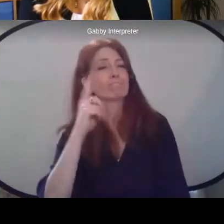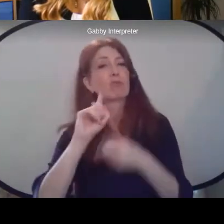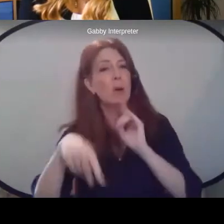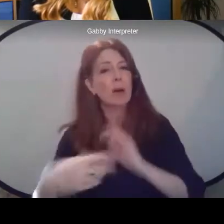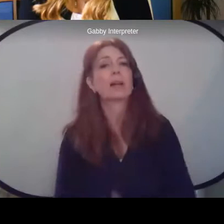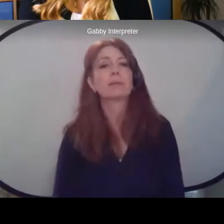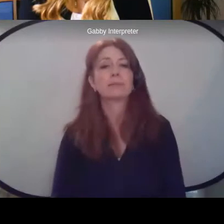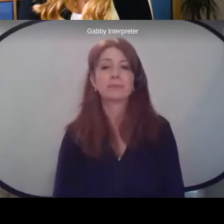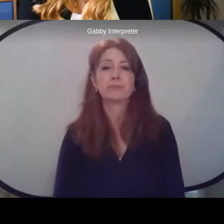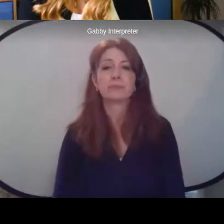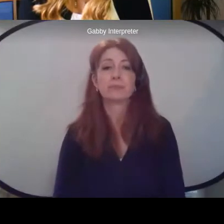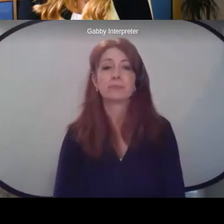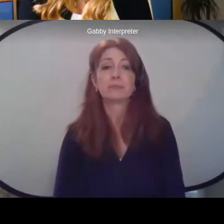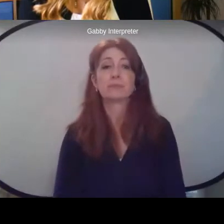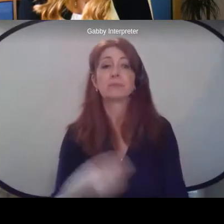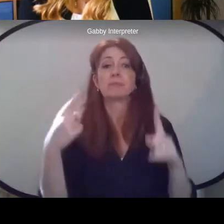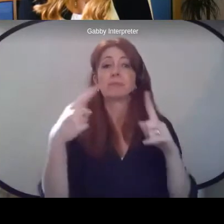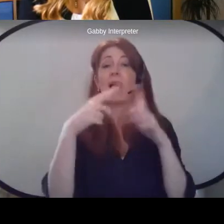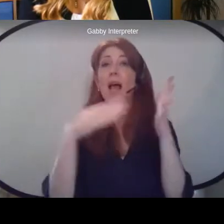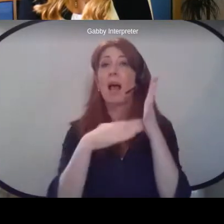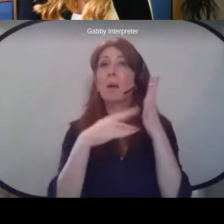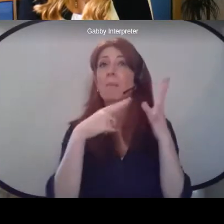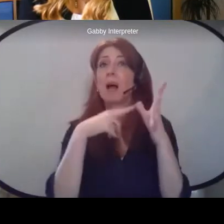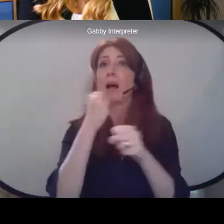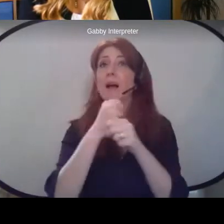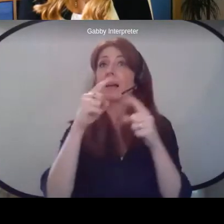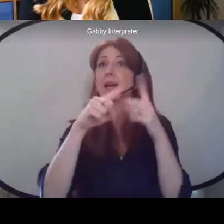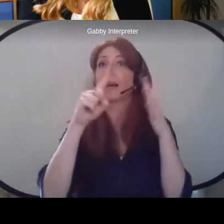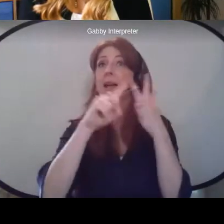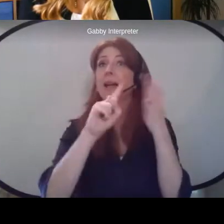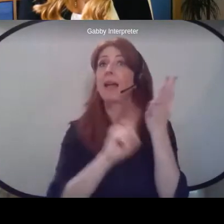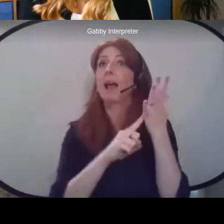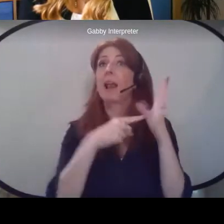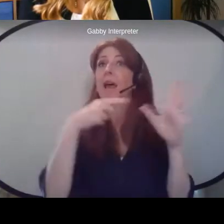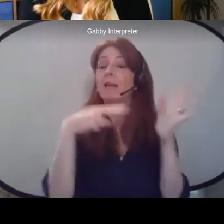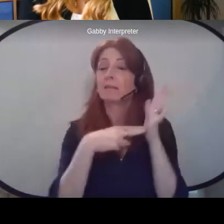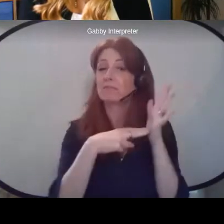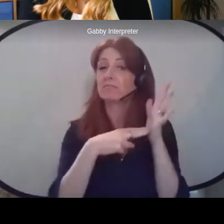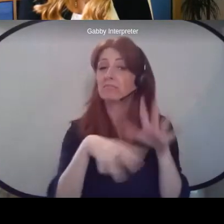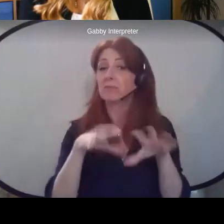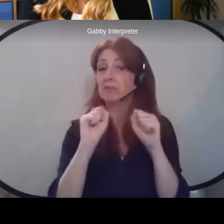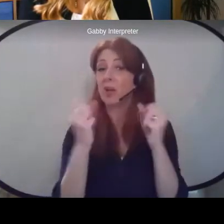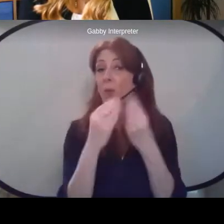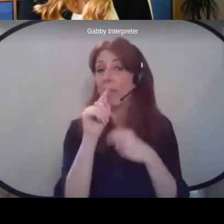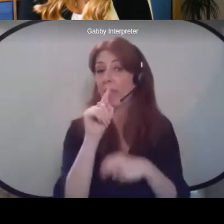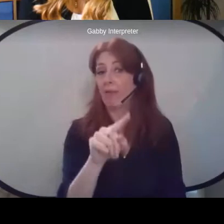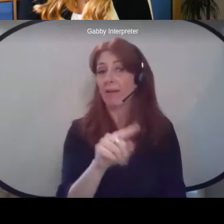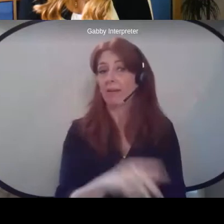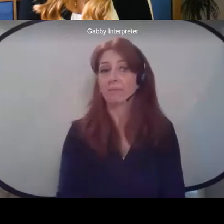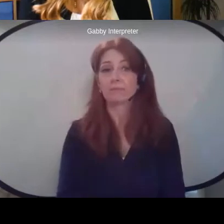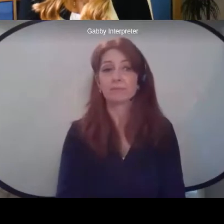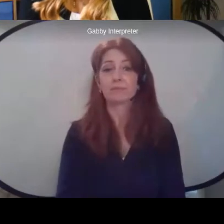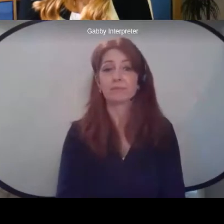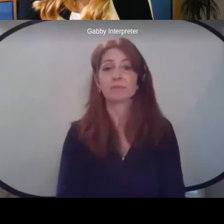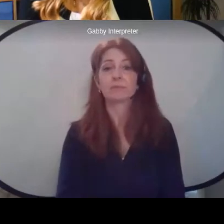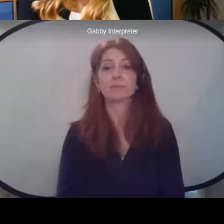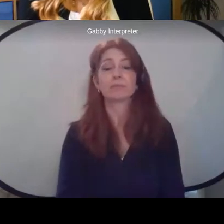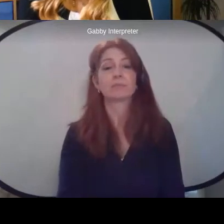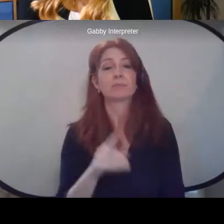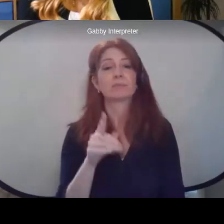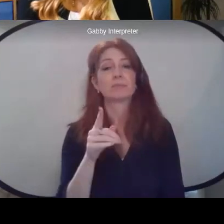And Emma Gillen, maybe again start with you and give everyone a little bit of, like, you know, pre-warning as we come round.